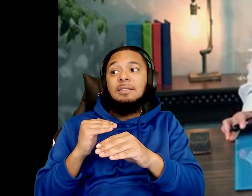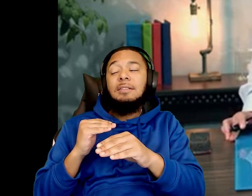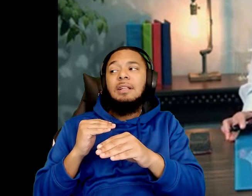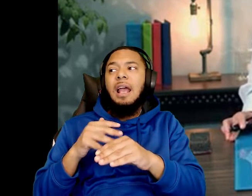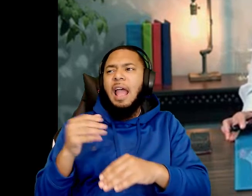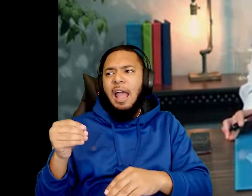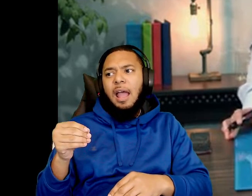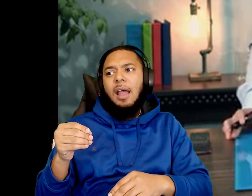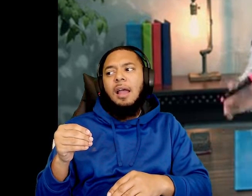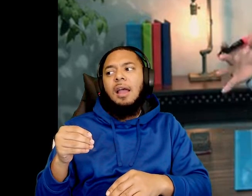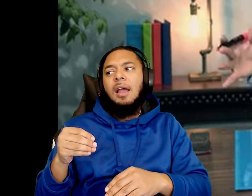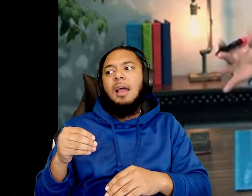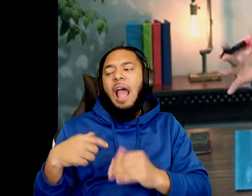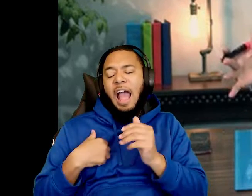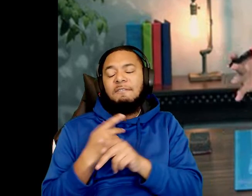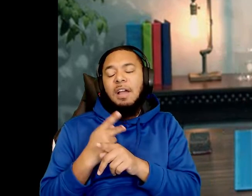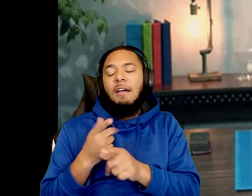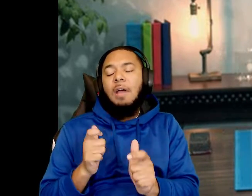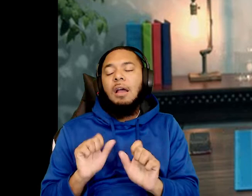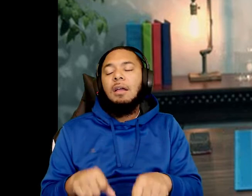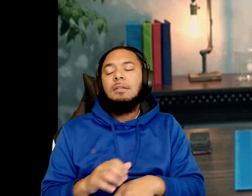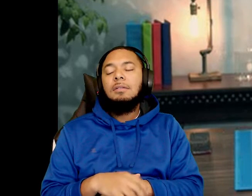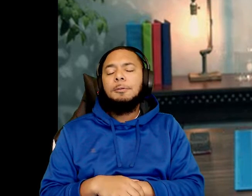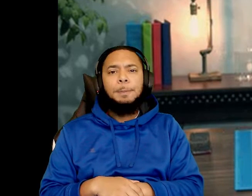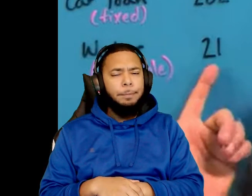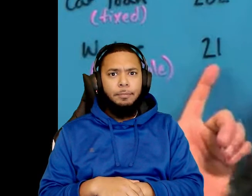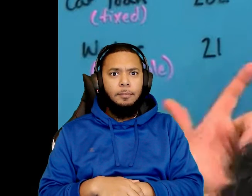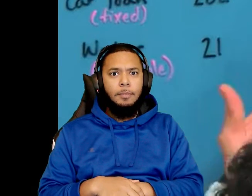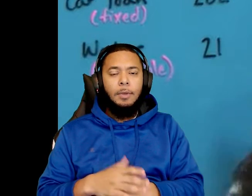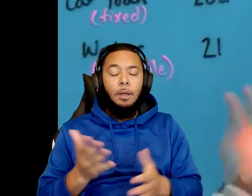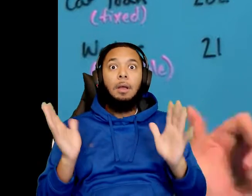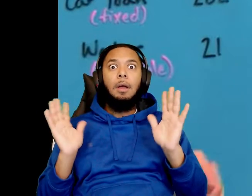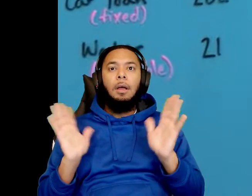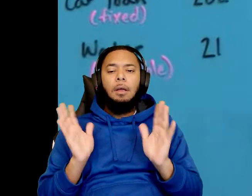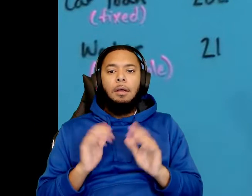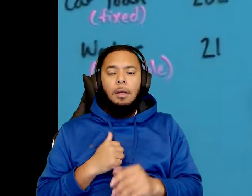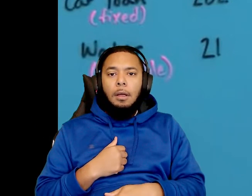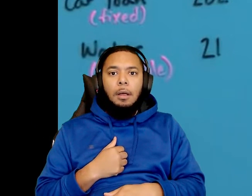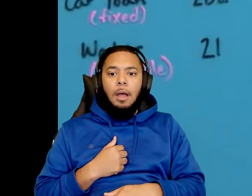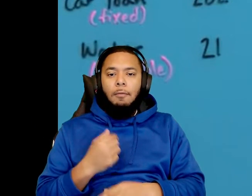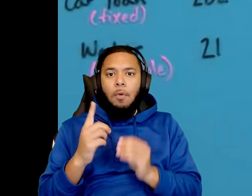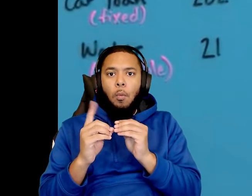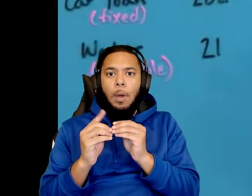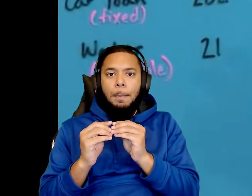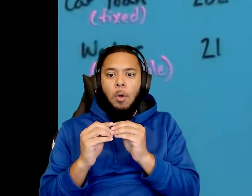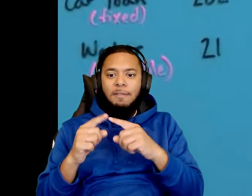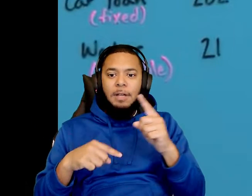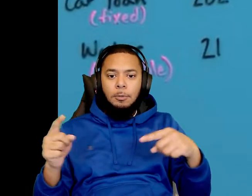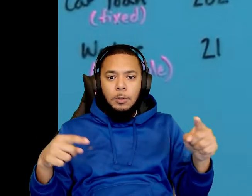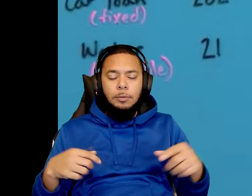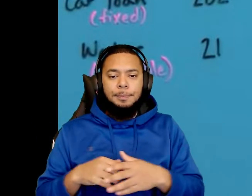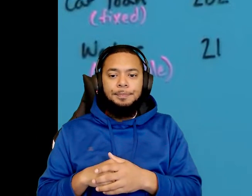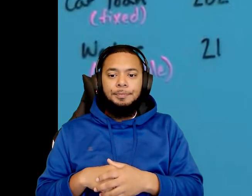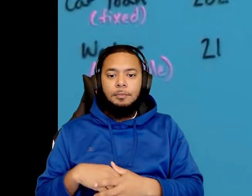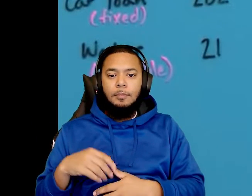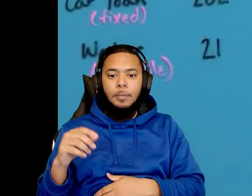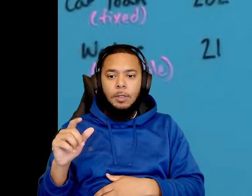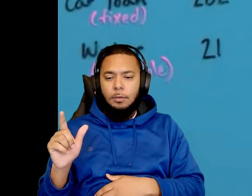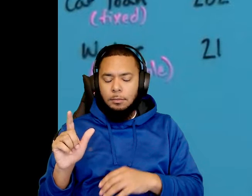Yep. Oh, we have one more variable expense. What am I thinking? 21 and 8 is 29. 29 and